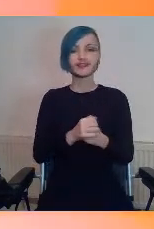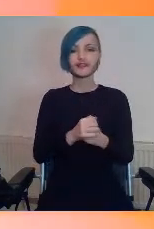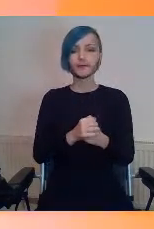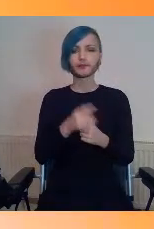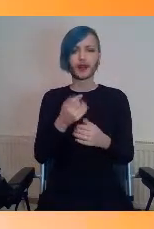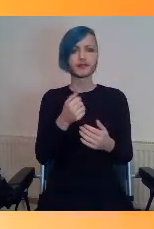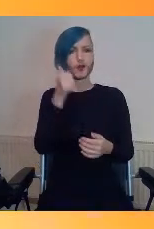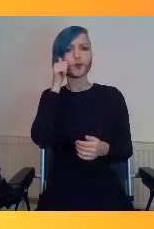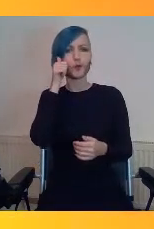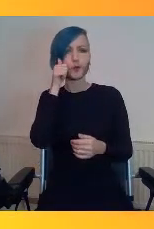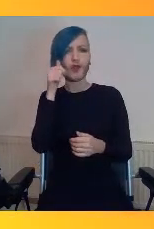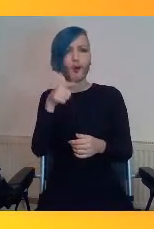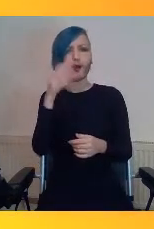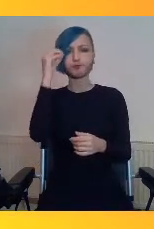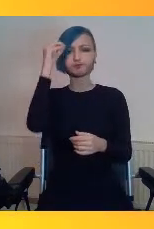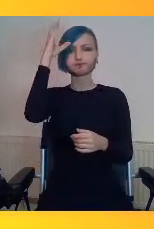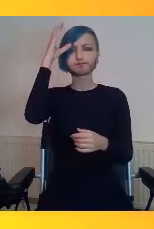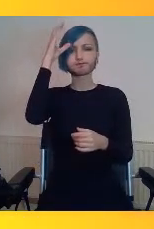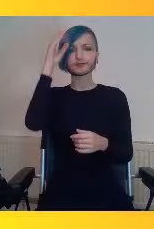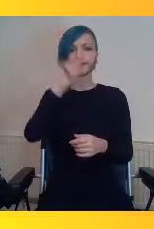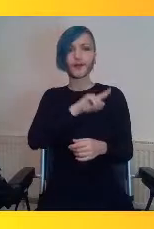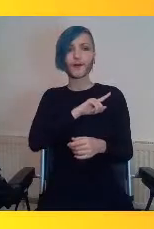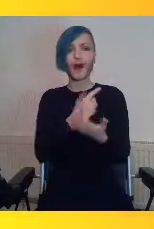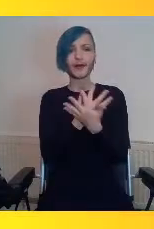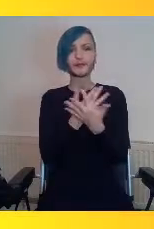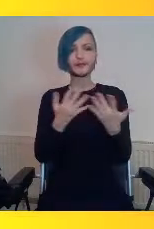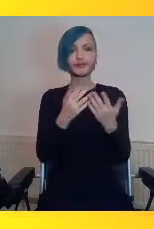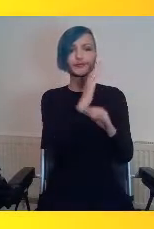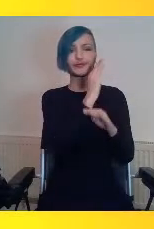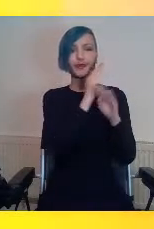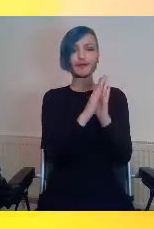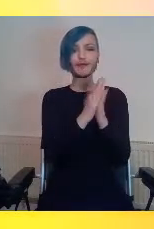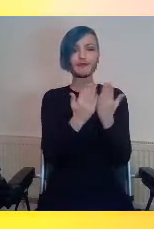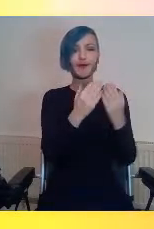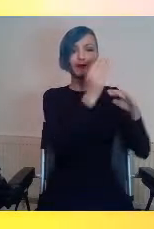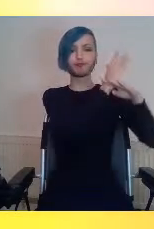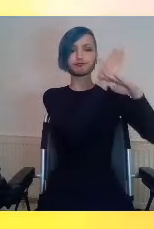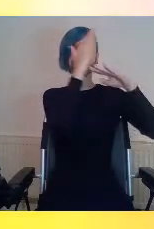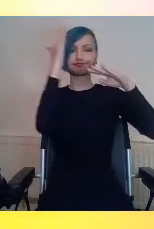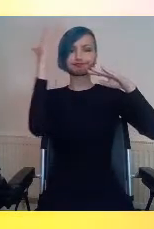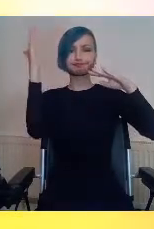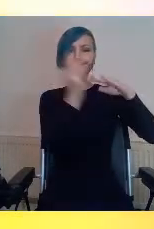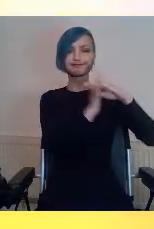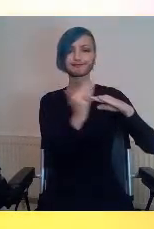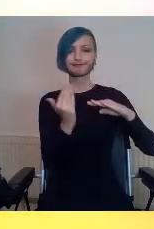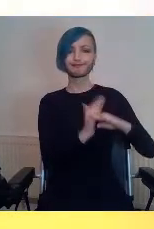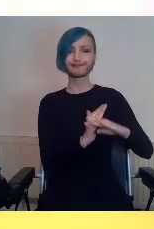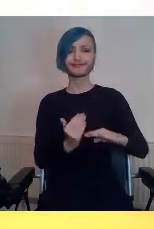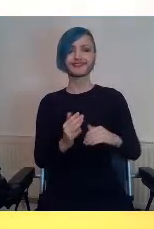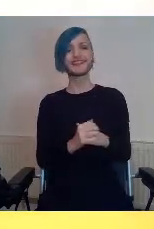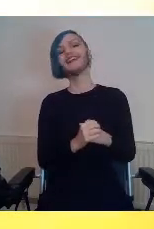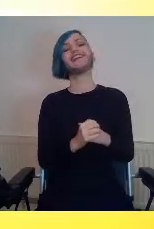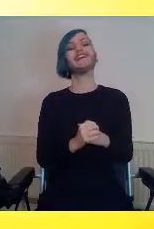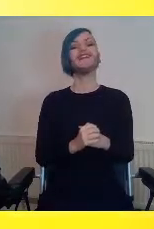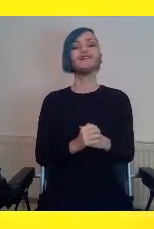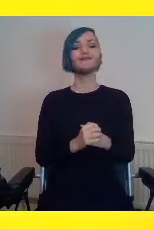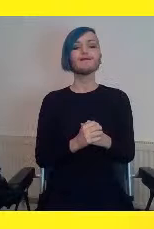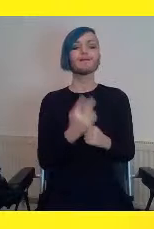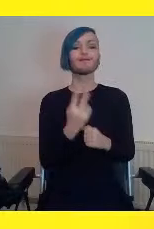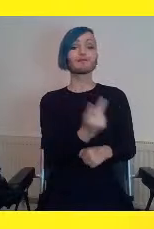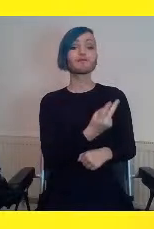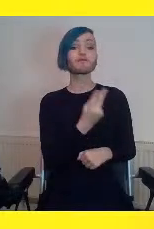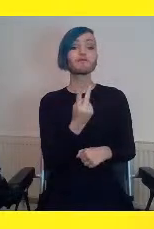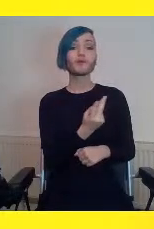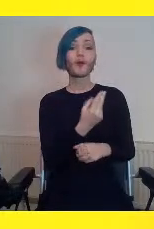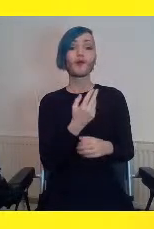she's definitely well read and going to be contributing very much so to this discussion today. They've both been working with Amnesty as part